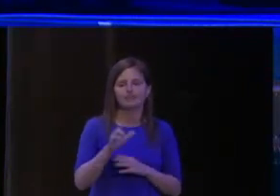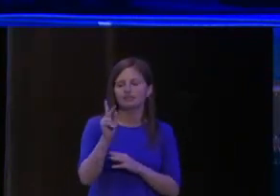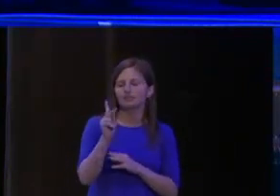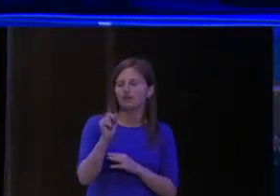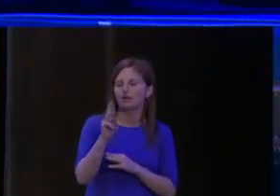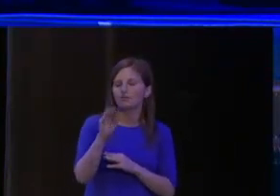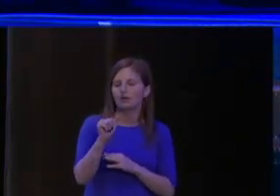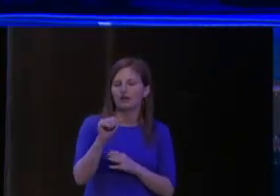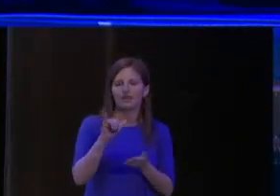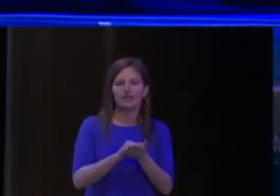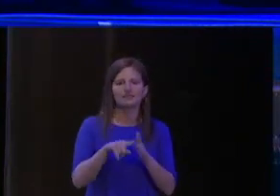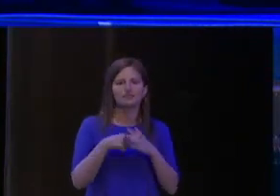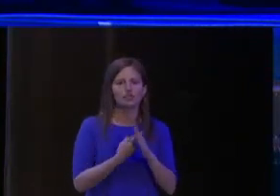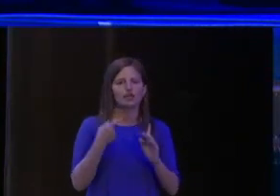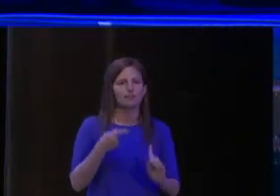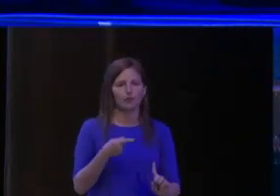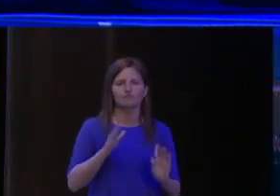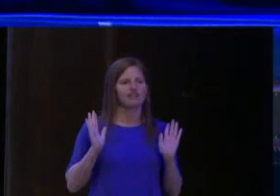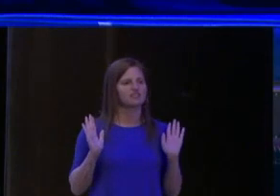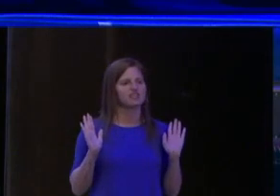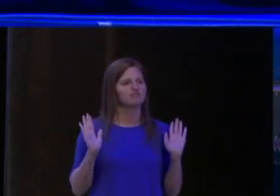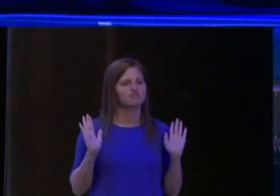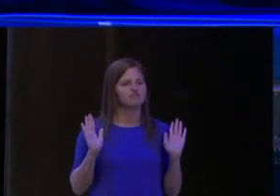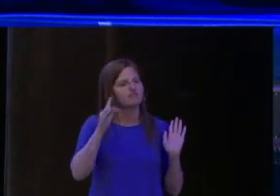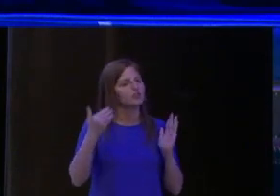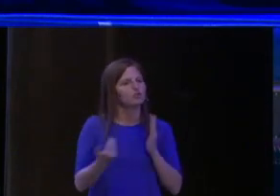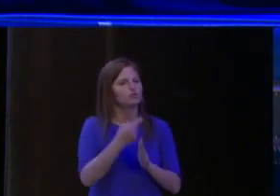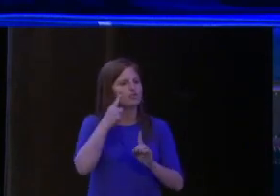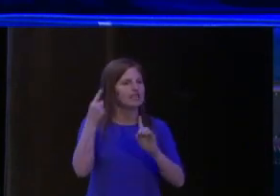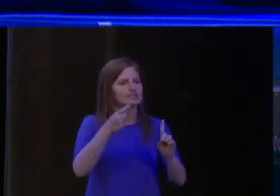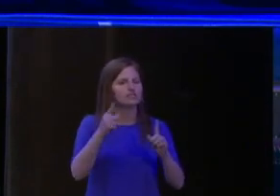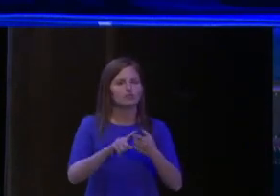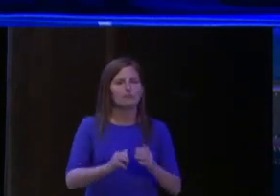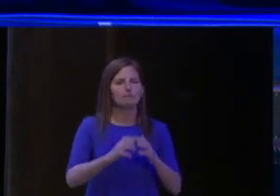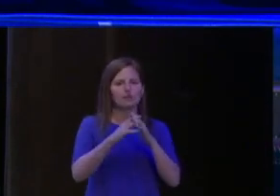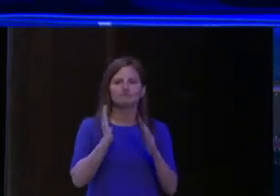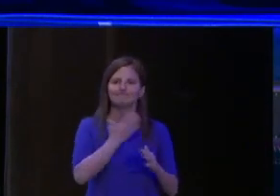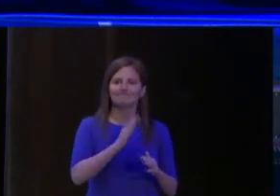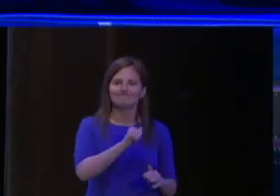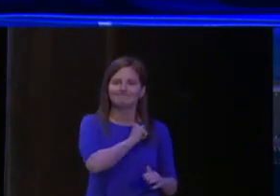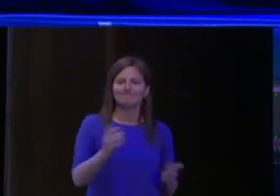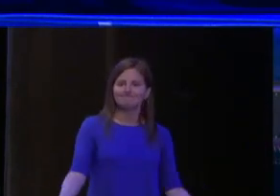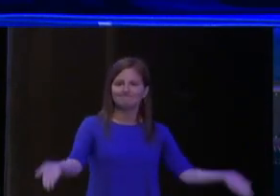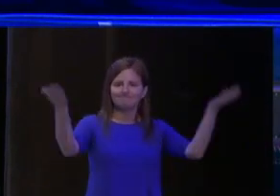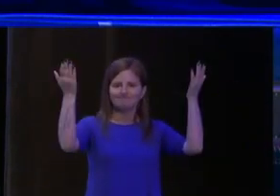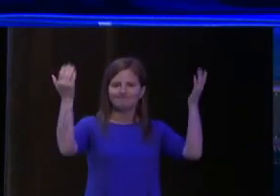Karma is just a starting point for a new destiny to emerge as our attitude is